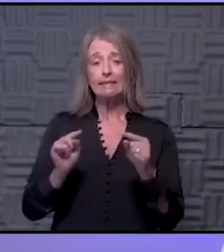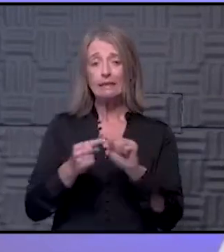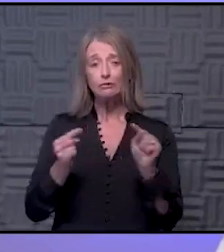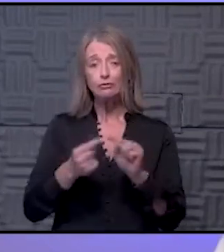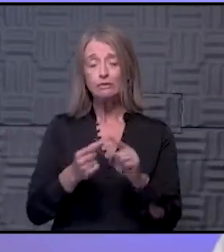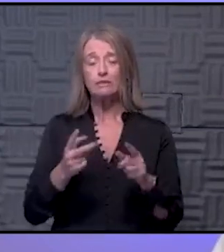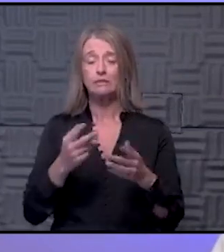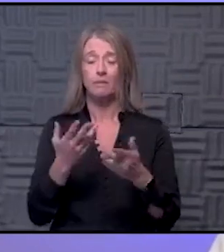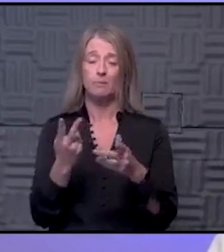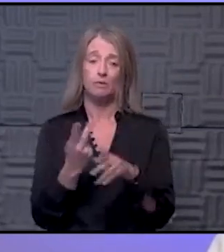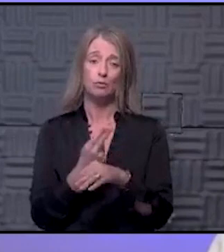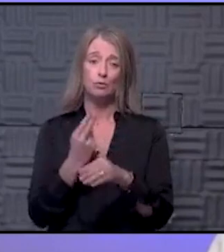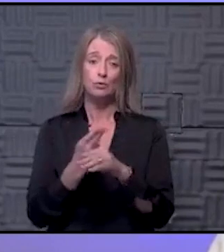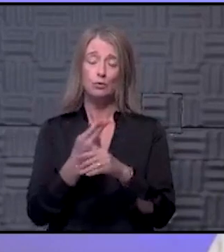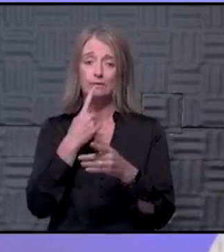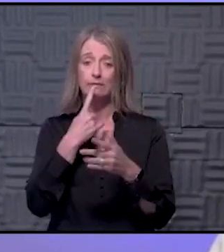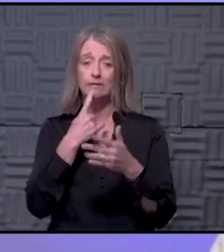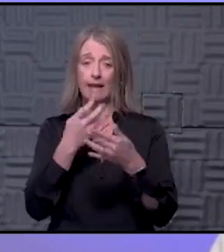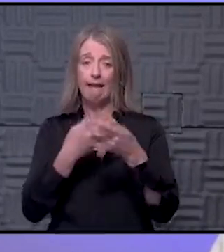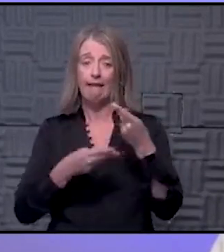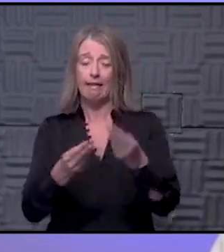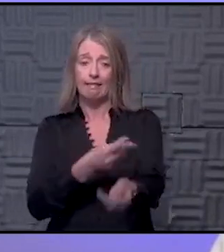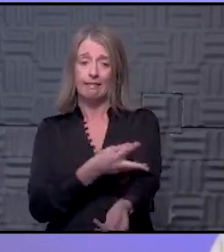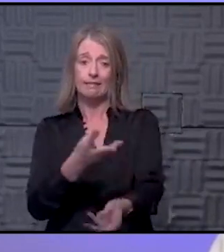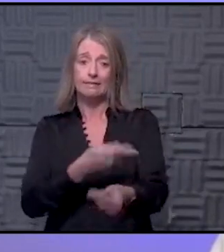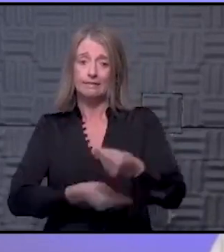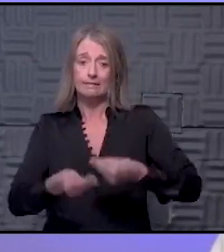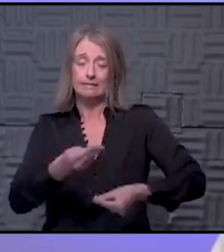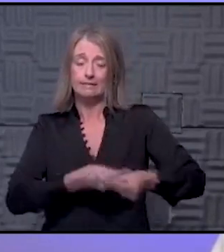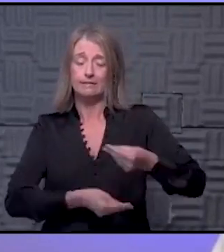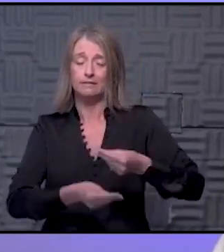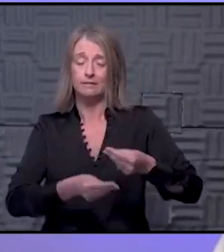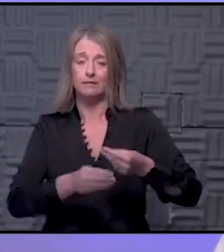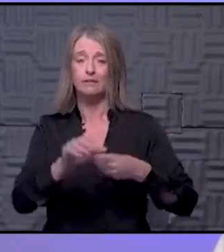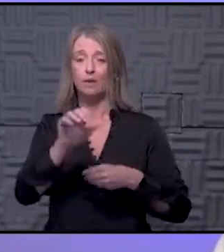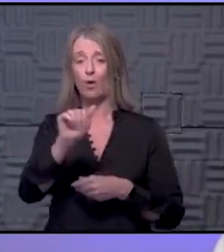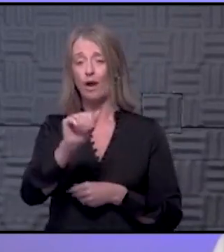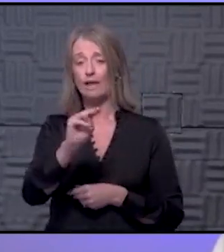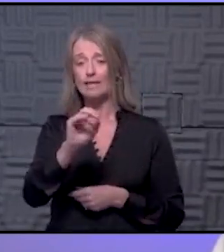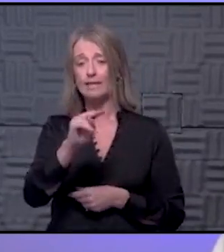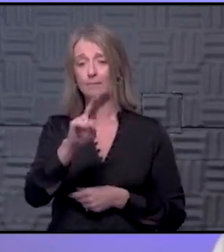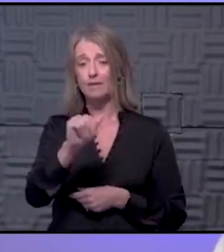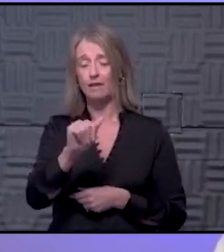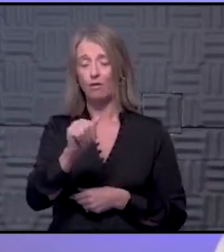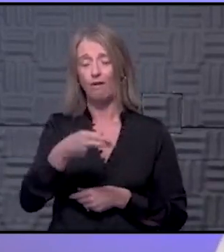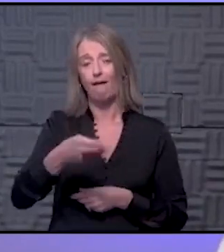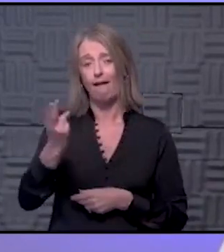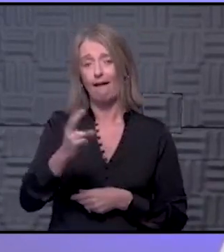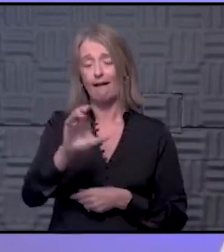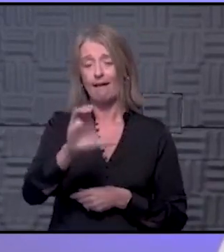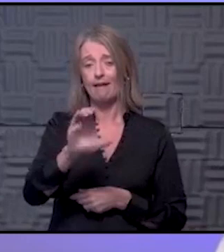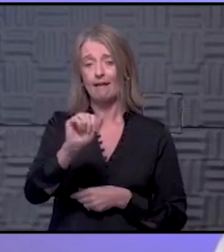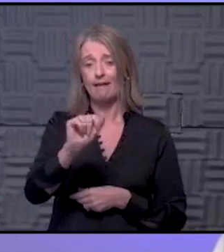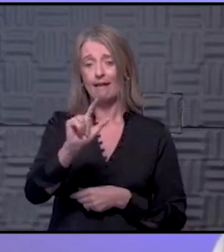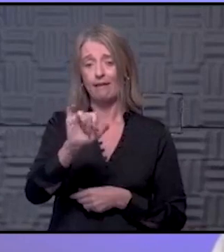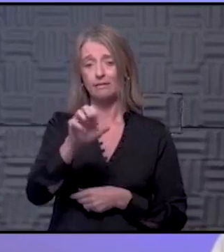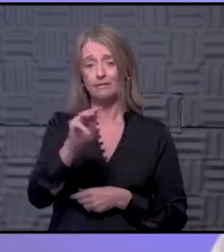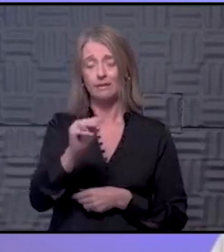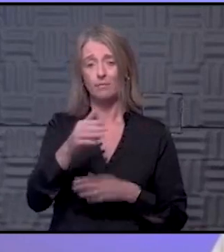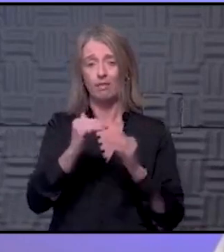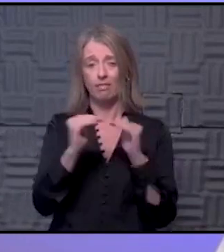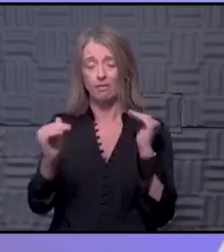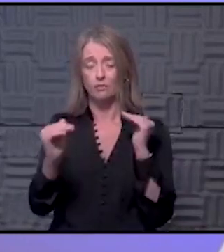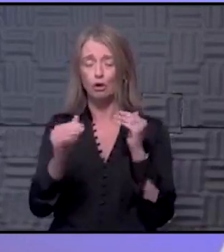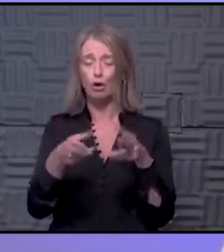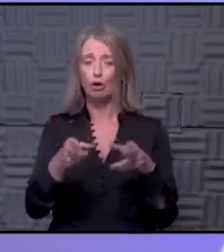end up on dialysis, or it can be an anemia or high calcium level, and that requires an urgent treatment for these